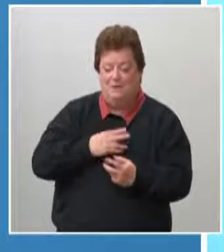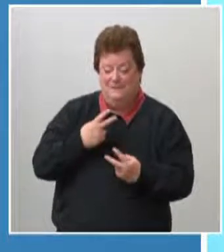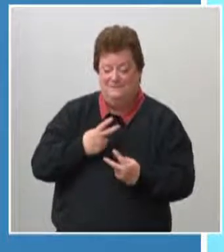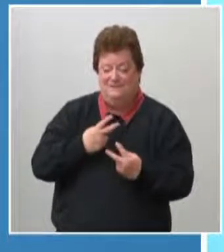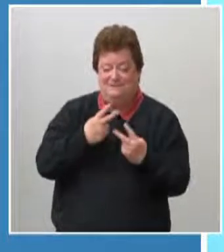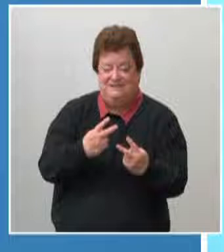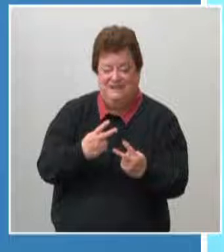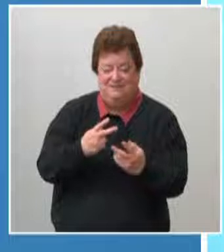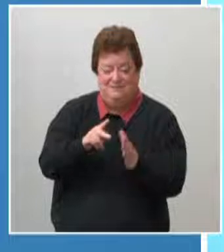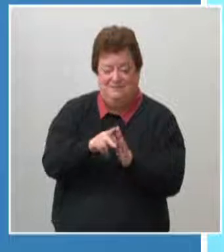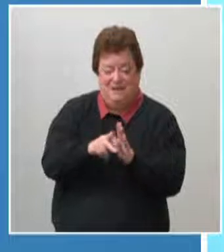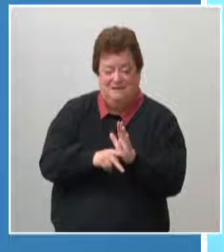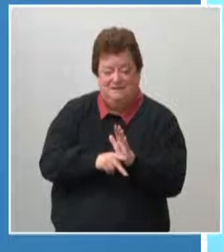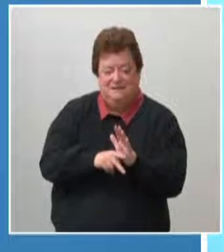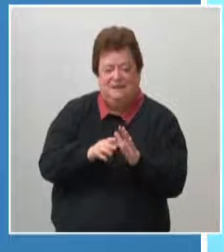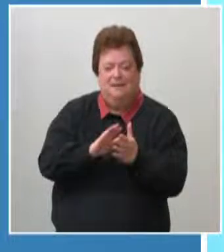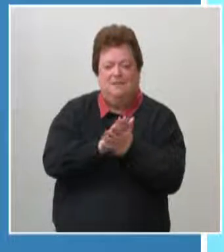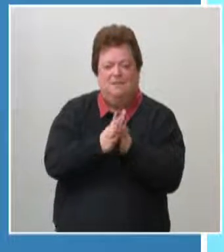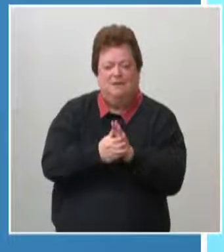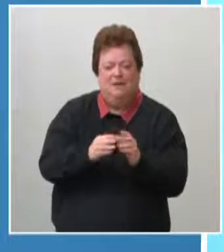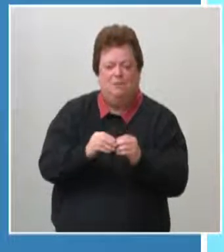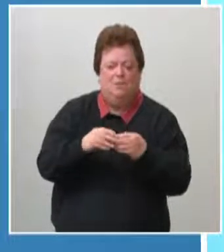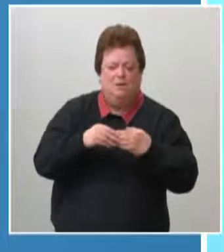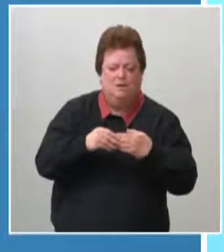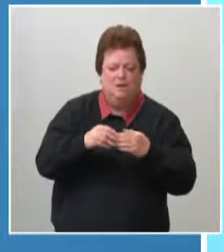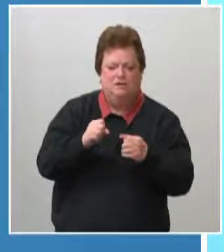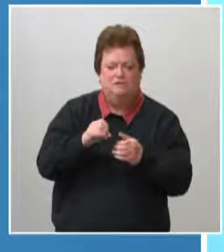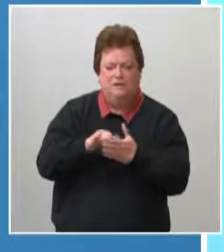well, so more family members can see